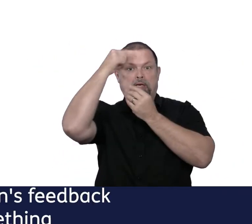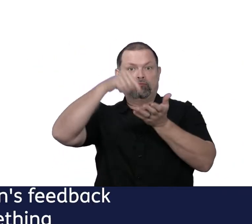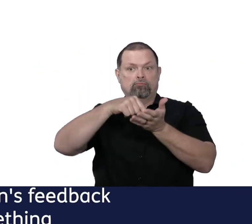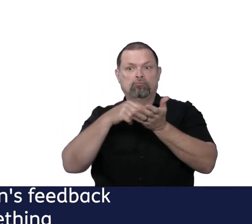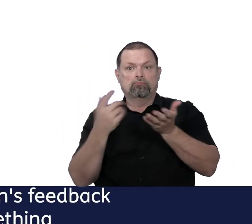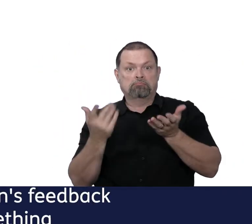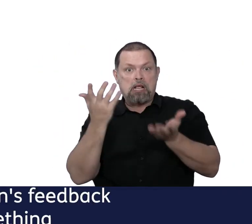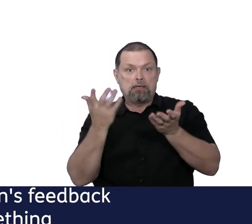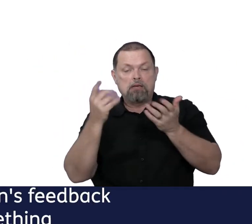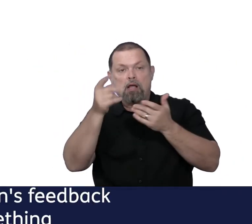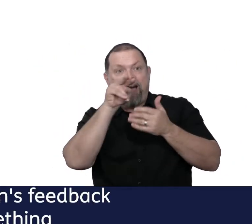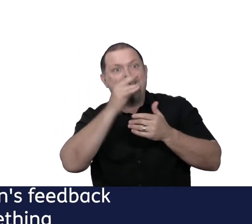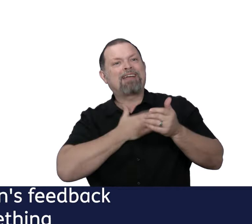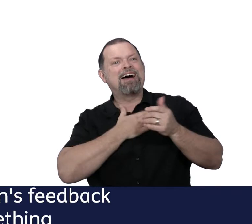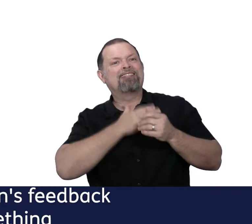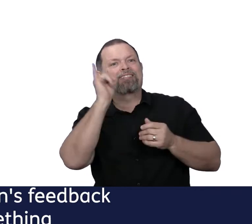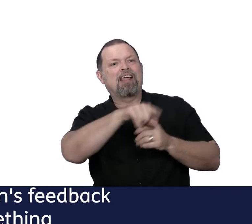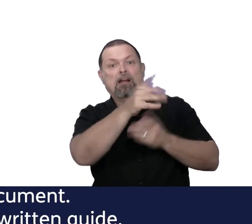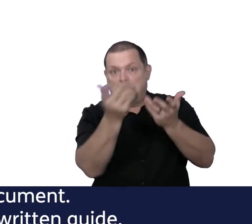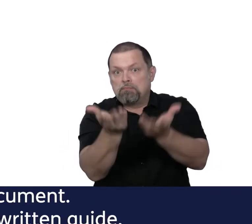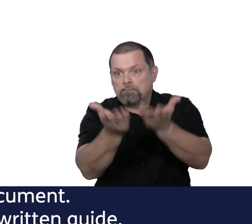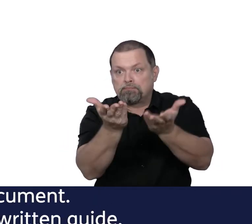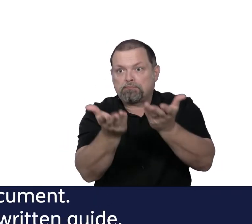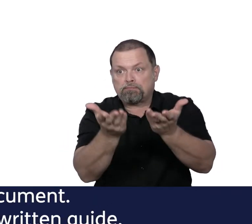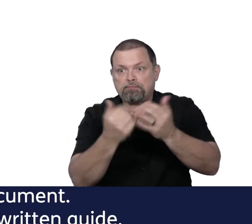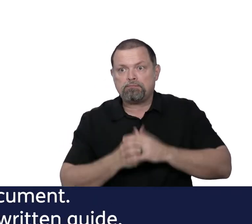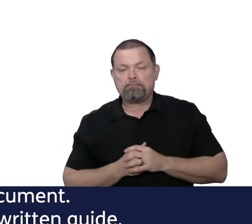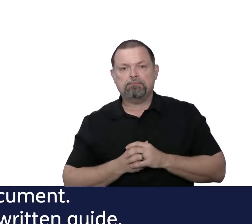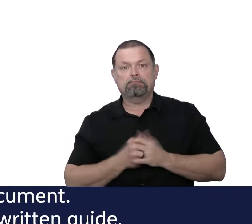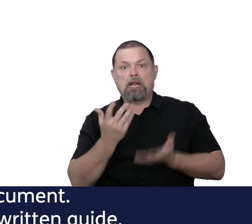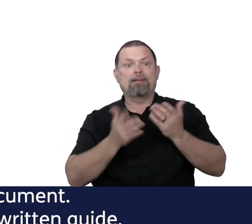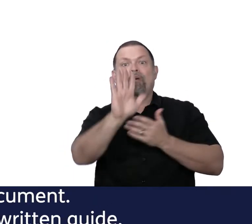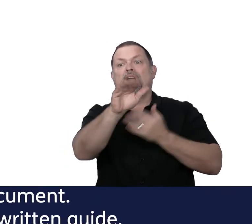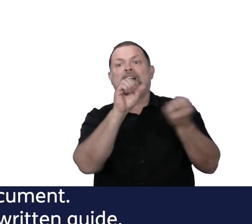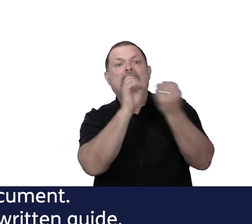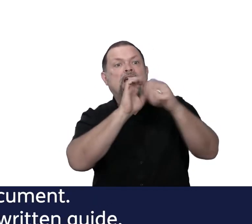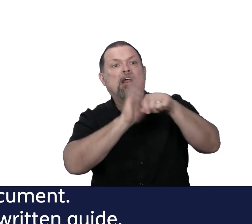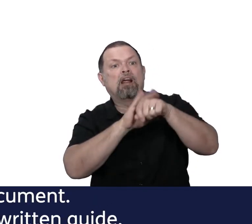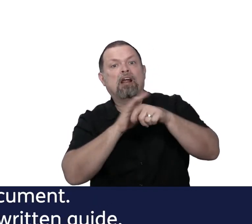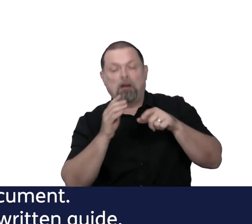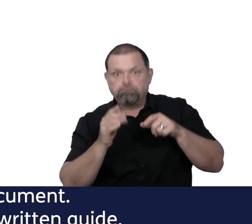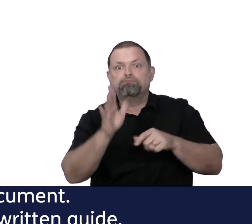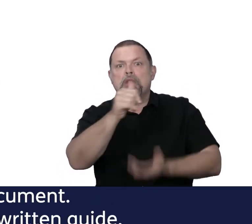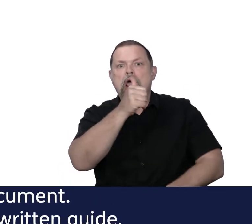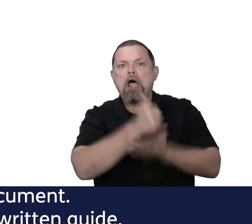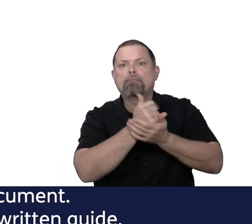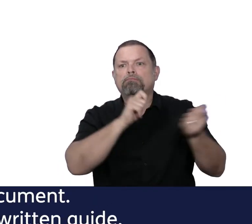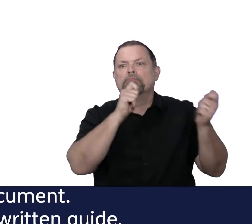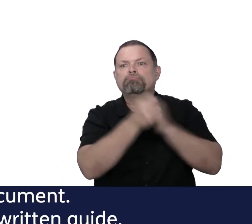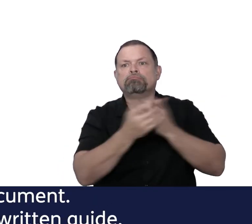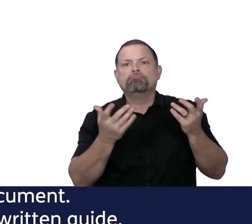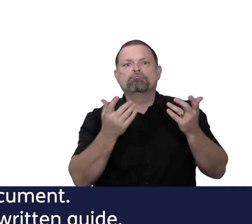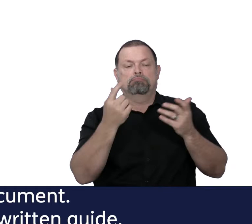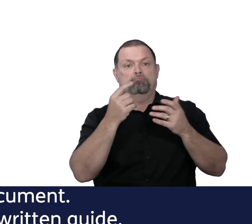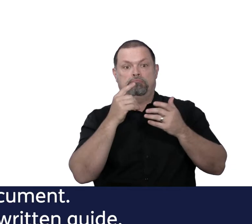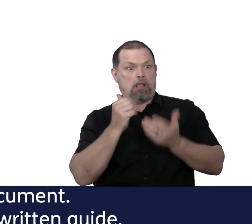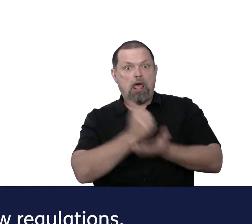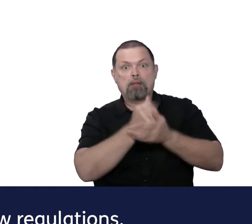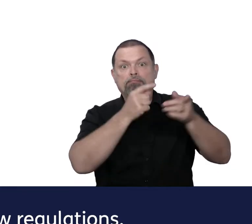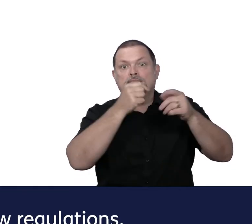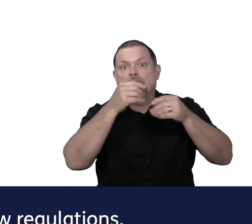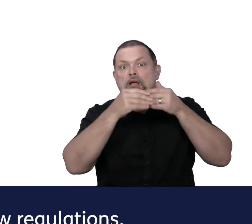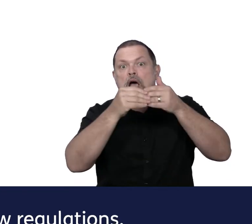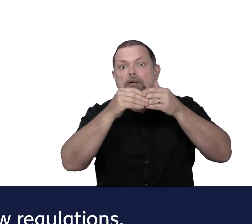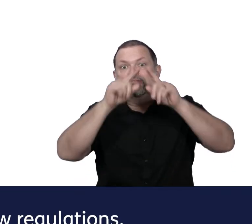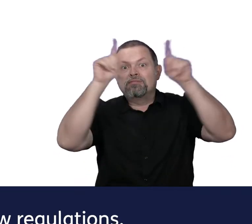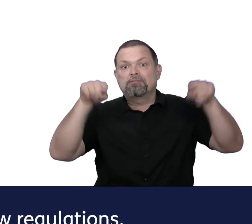They might use the person's feedback to help make something called a guidance document. A guidance document is a written guide. It